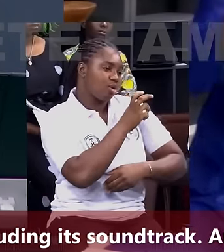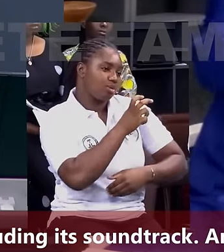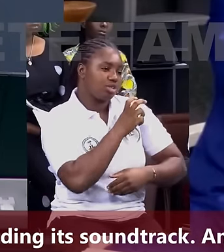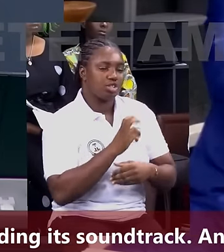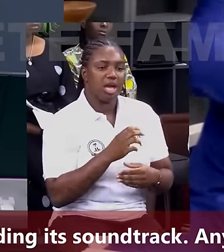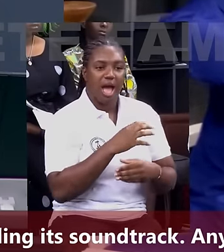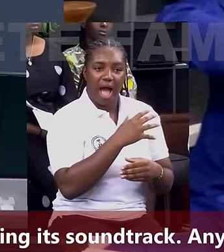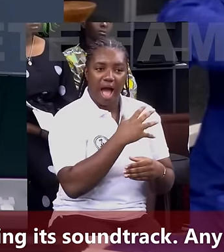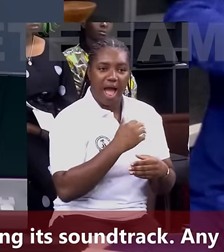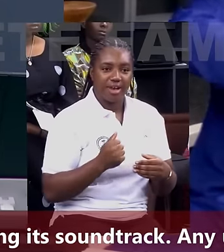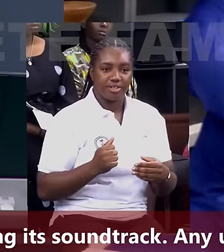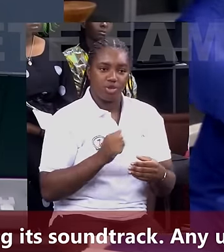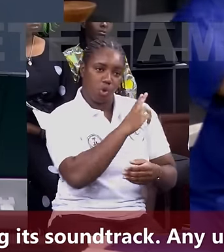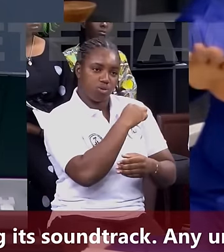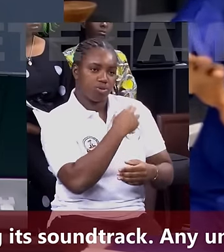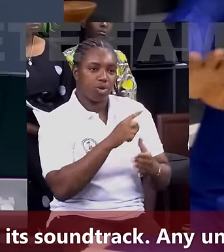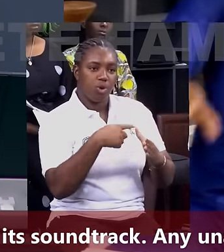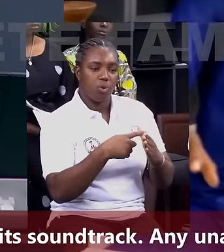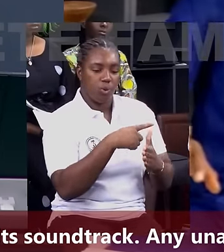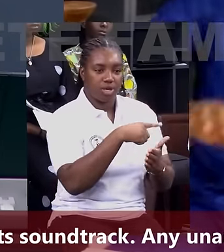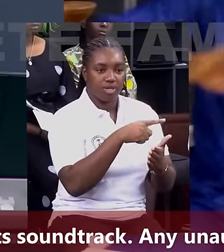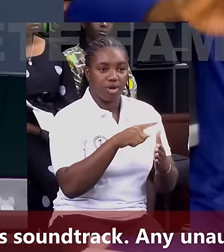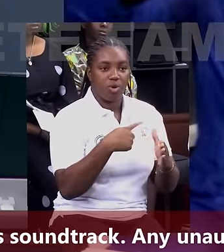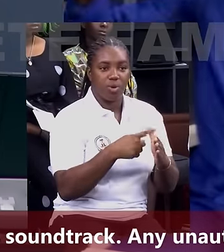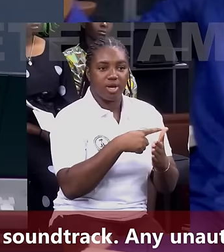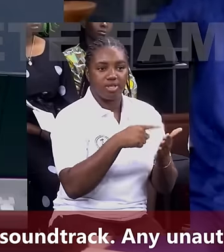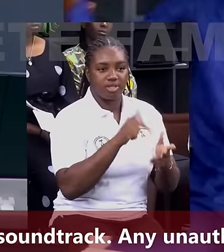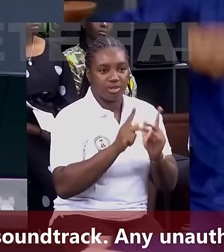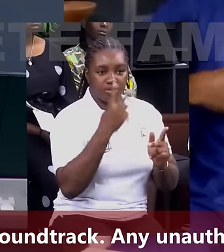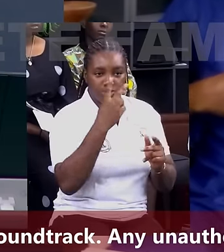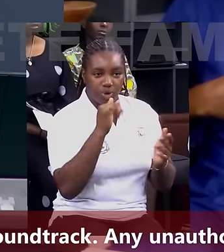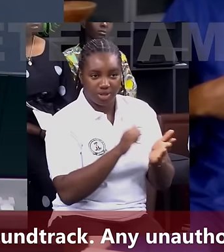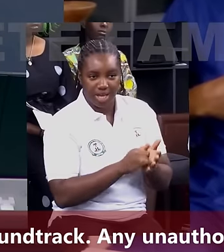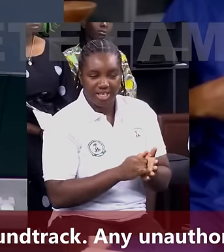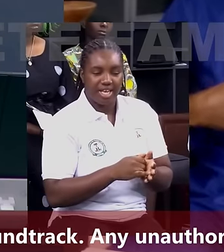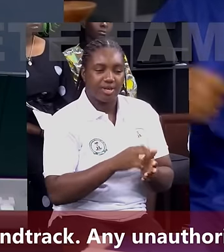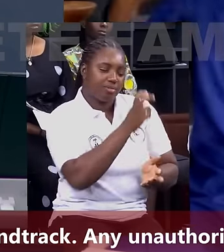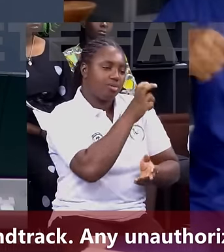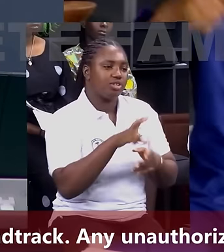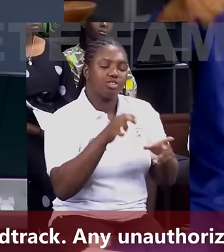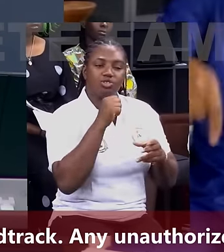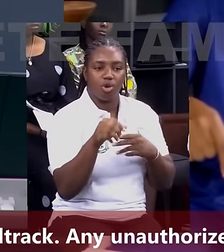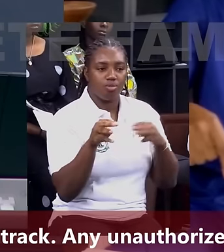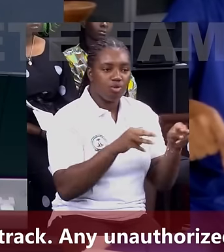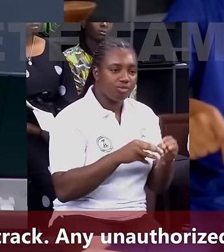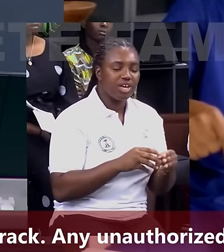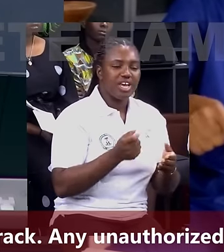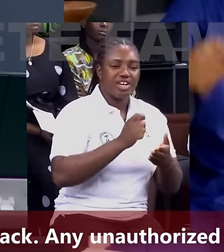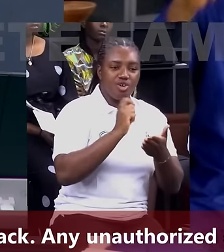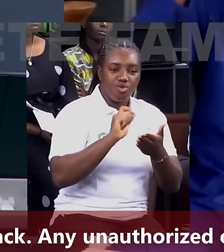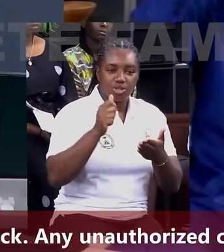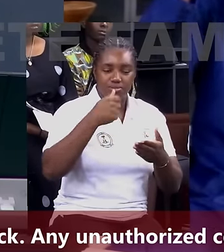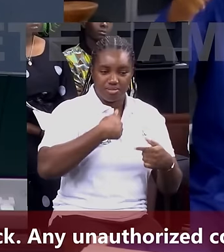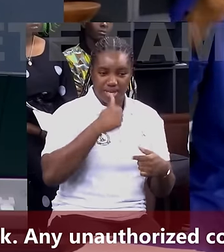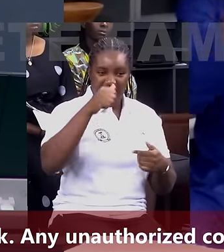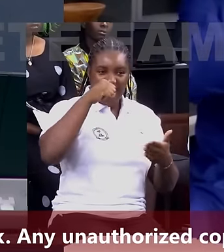these people saw that the case did not move an inch with the police, they now wrote me a letter through the Legal Aid Council. And that's